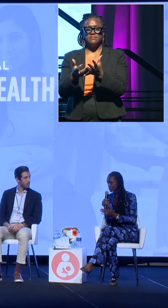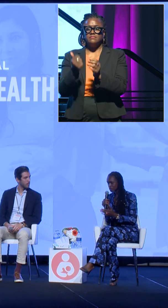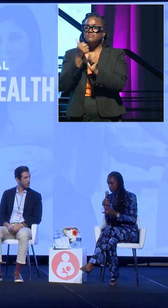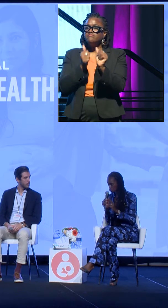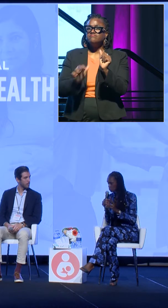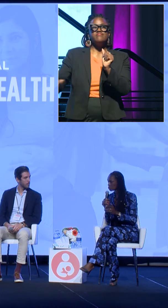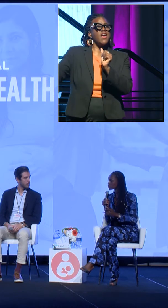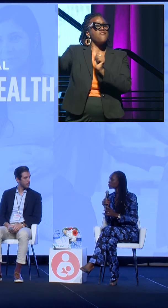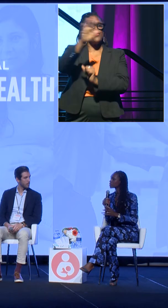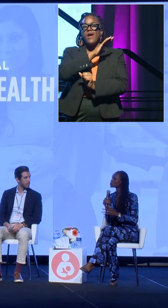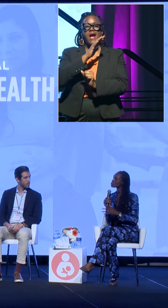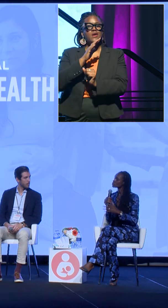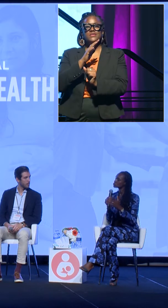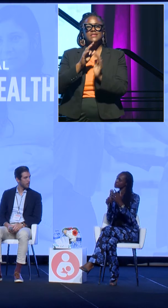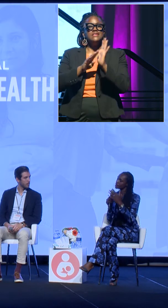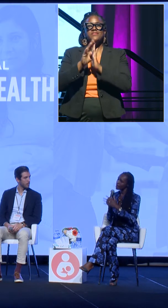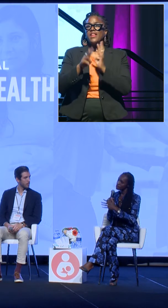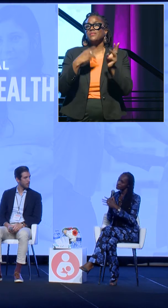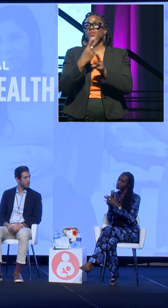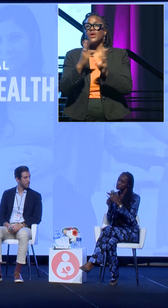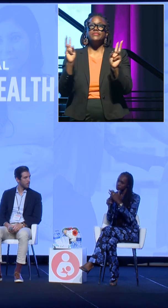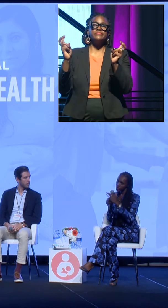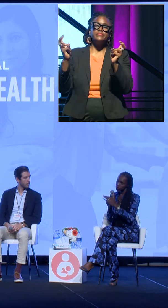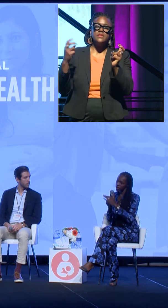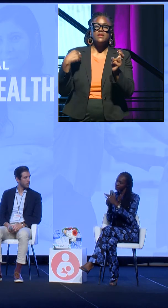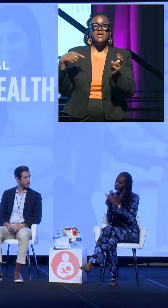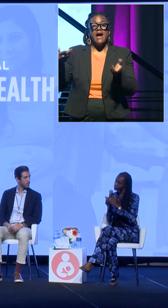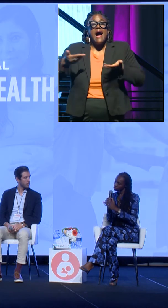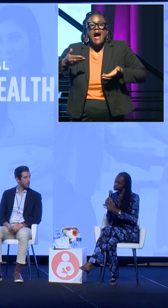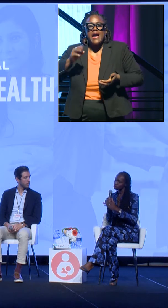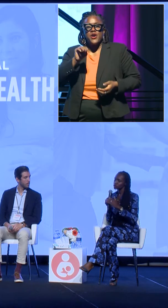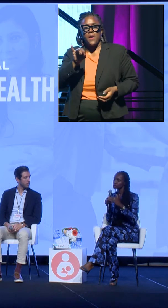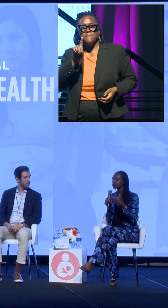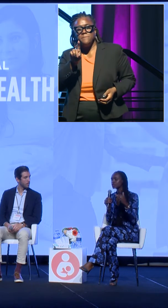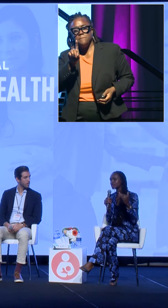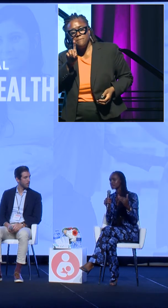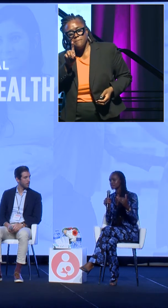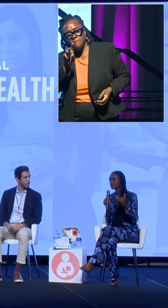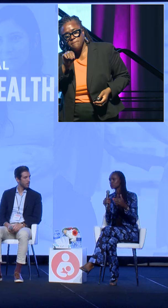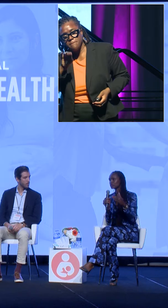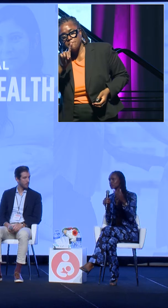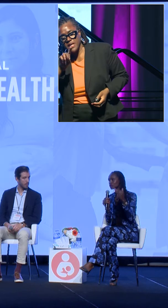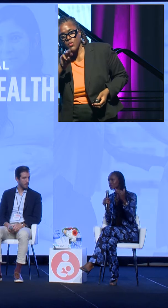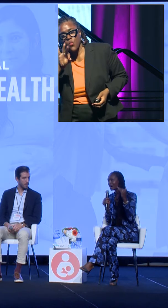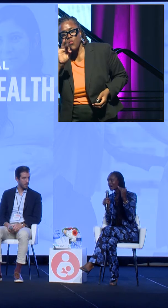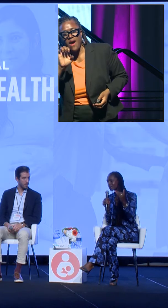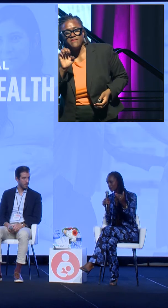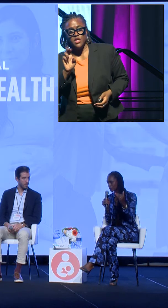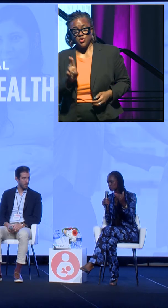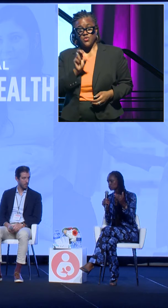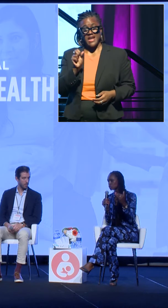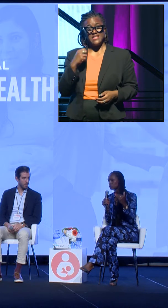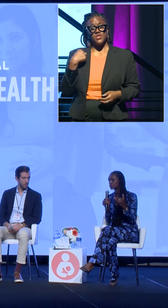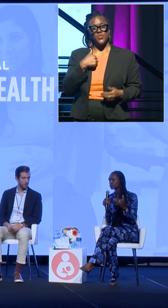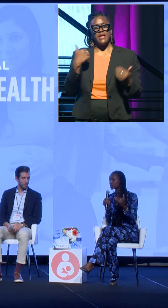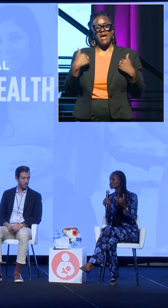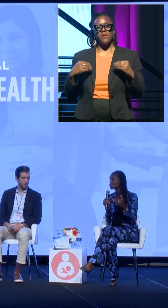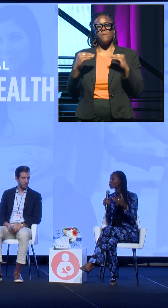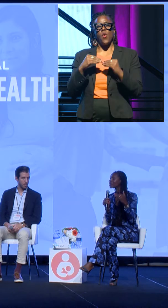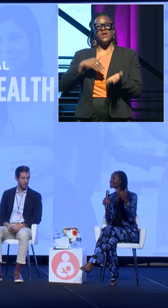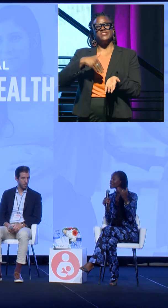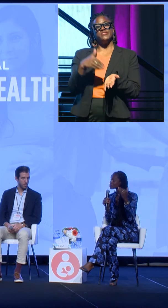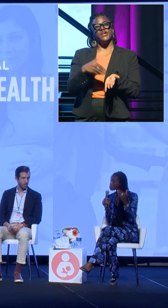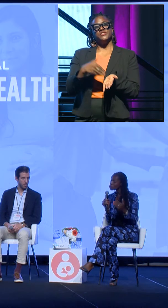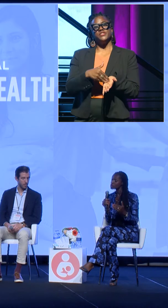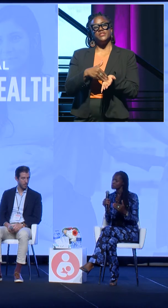everywhere else in the quote unquote developed world, we have higher midwife to obstetrician ratio. In the United States, we have a higher obstetrician to midwifery